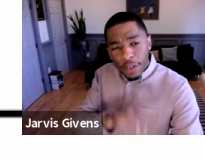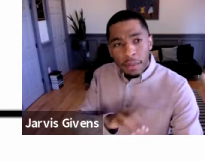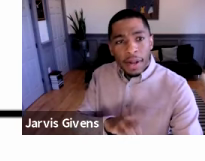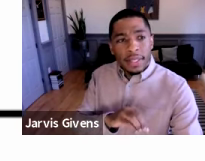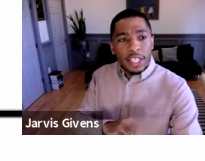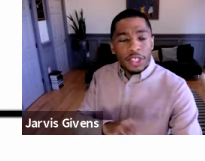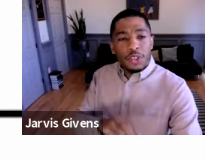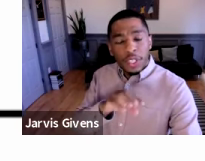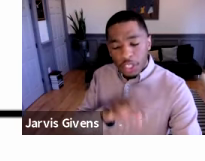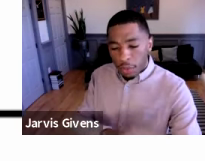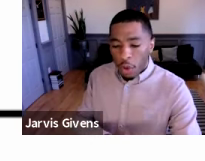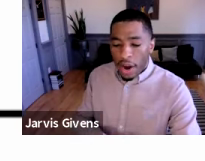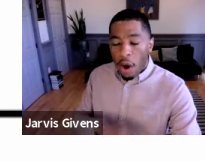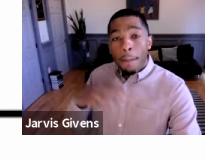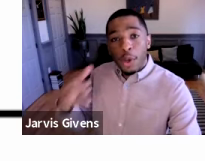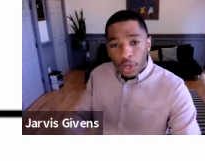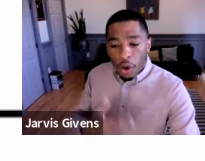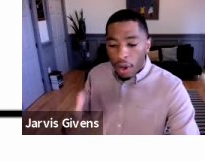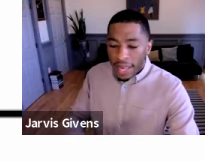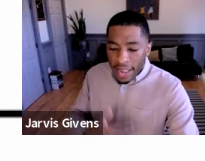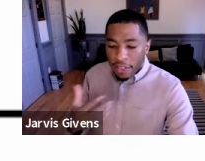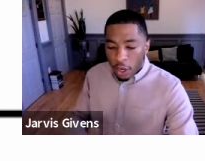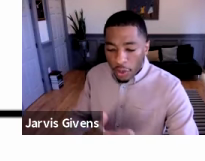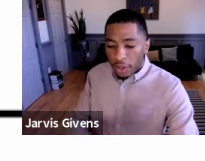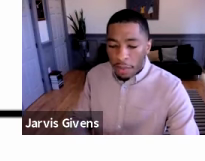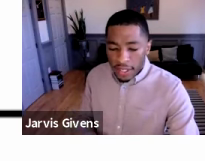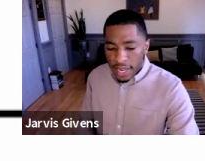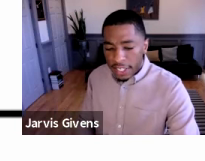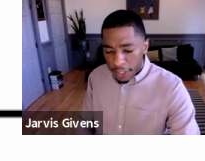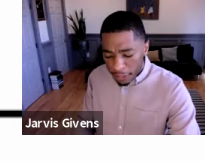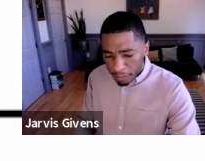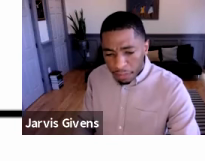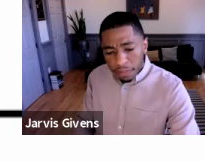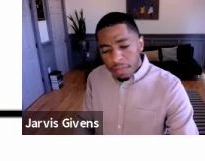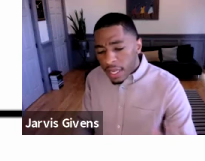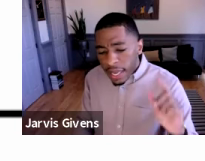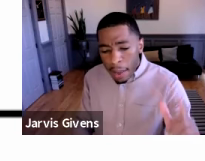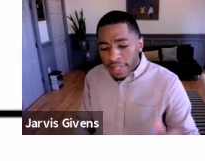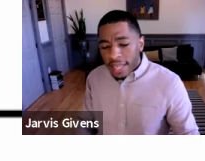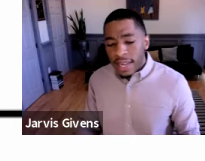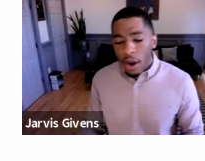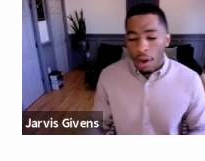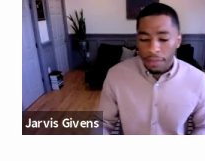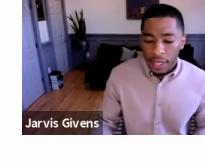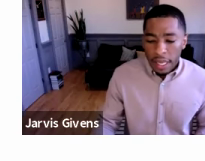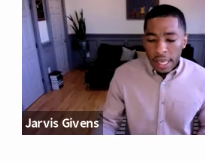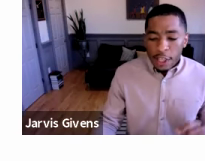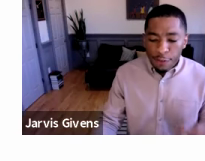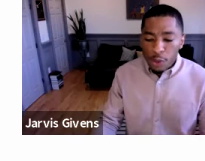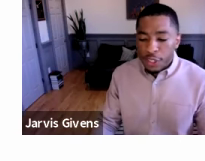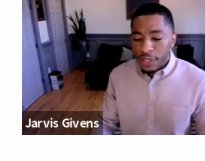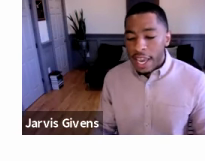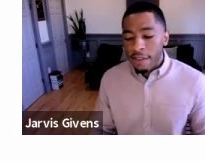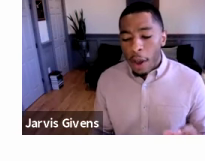that African-American teachers during the Jim Crow era are building on in their curricular imaginations. But that's not all.